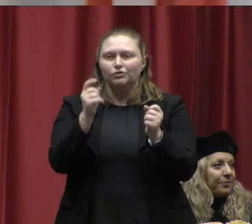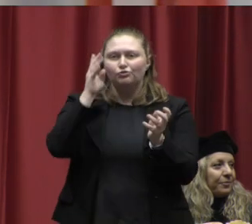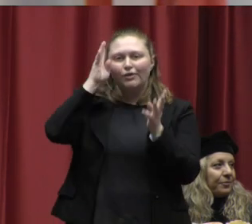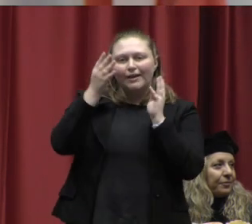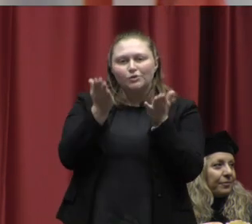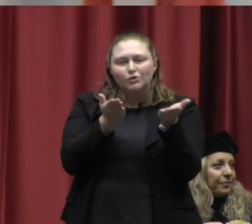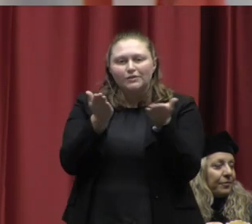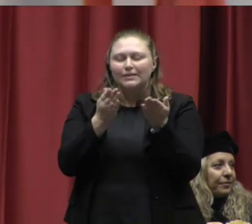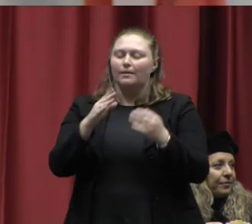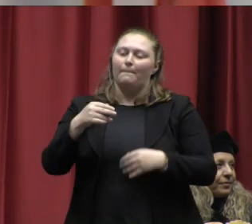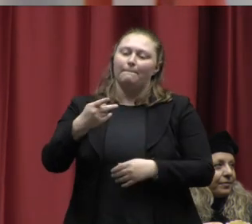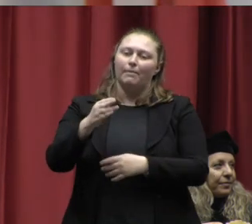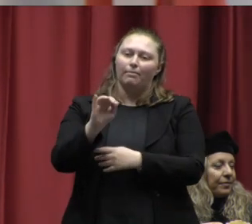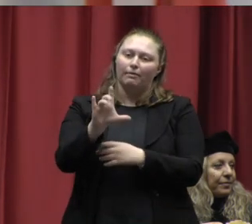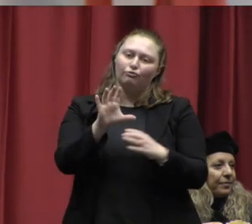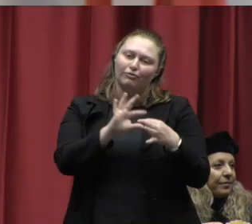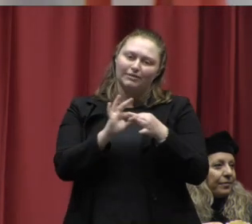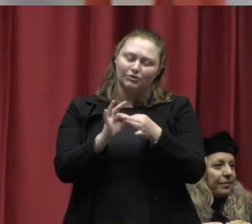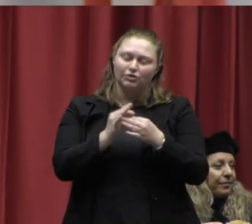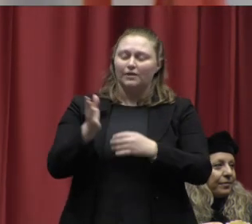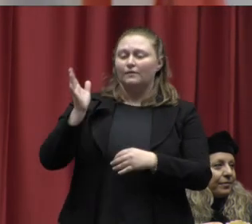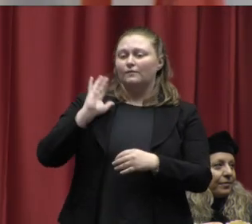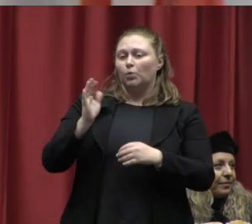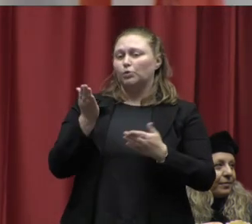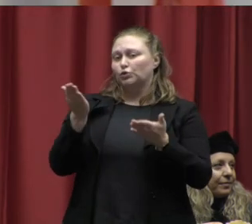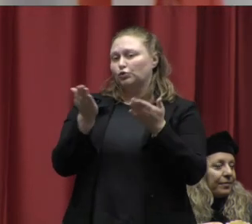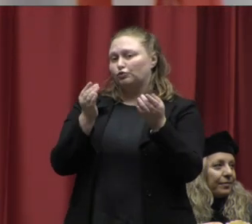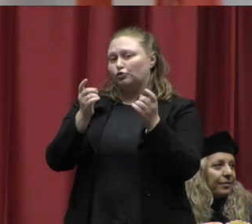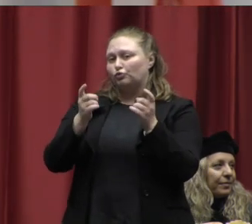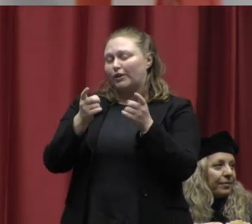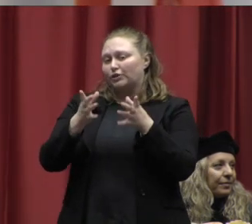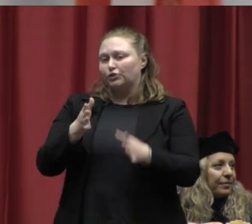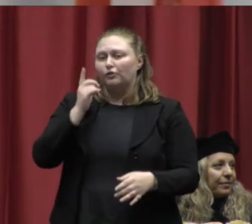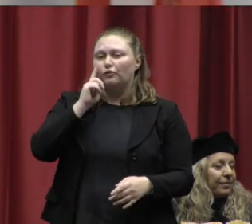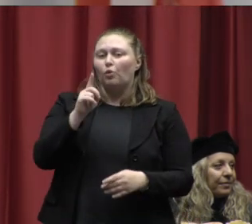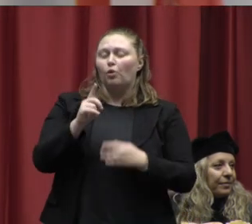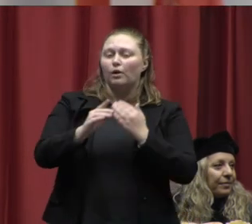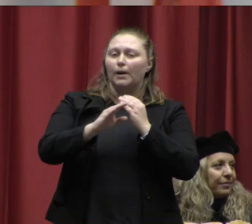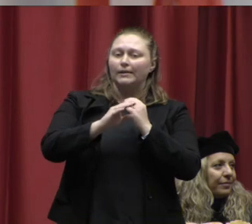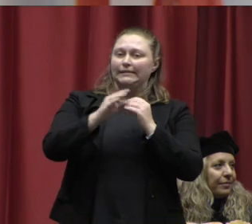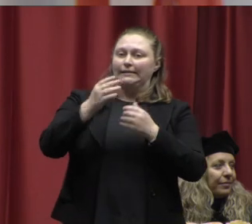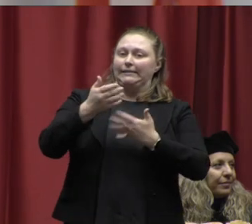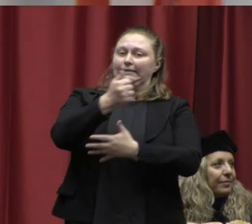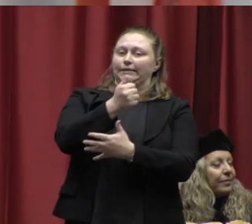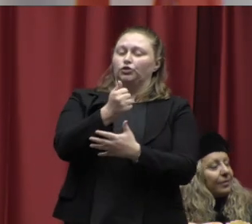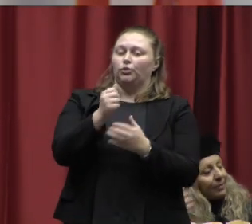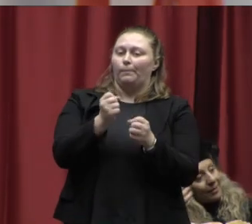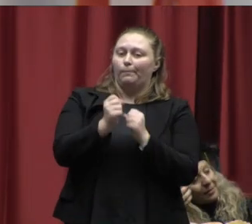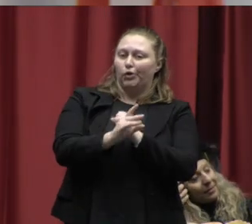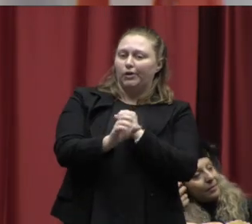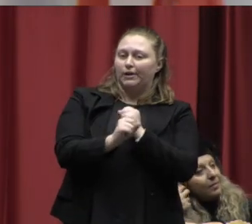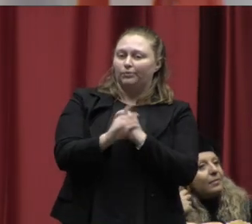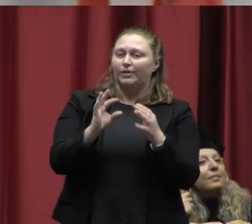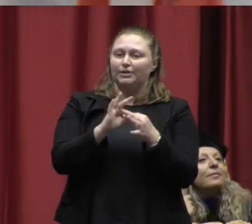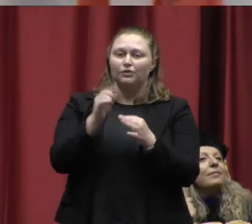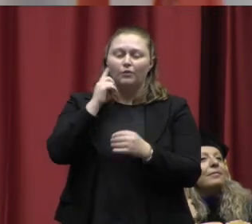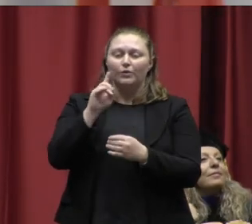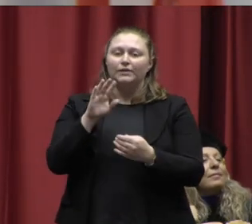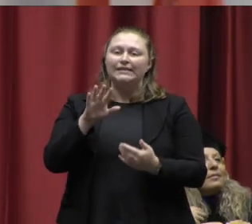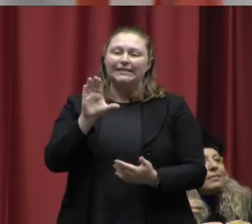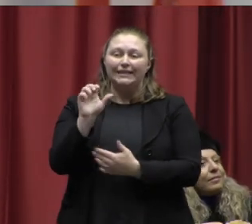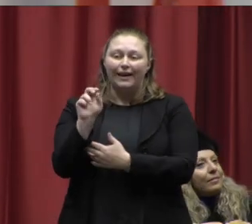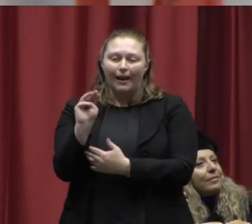relations. Formerly serving as Senior Director of Marketing and Public Relations for Central New Mexico Community